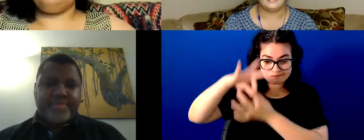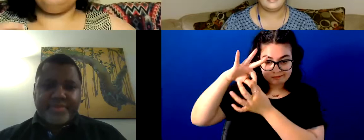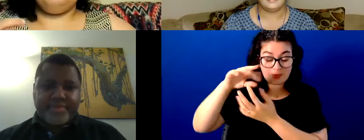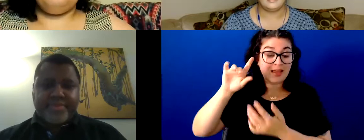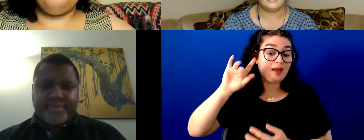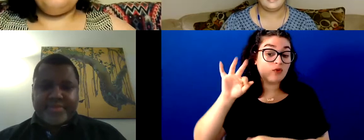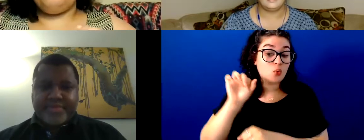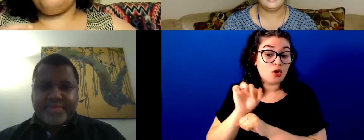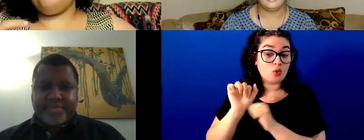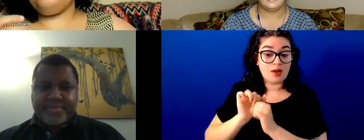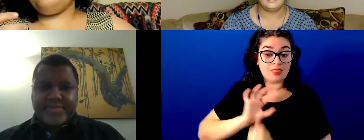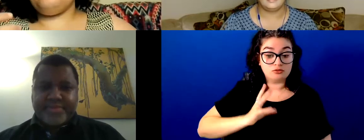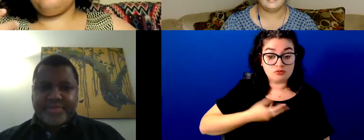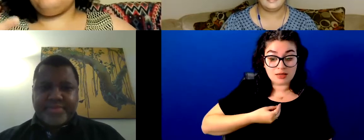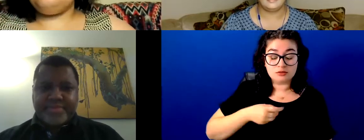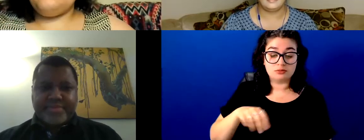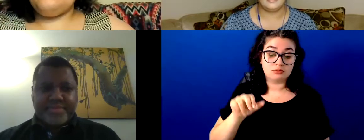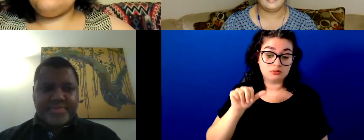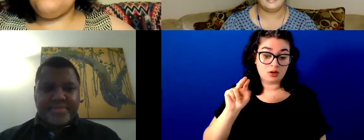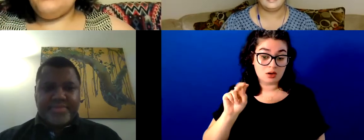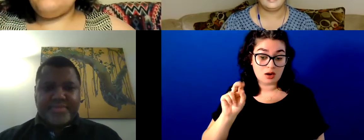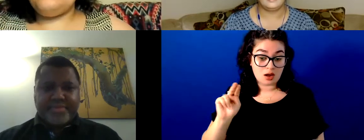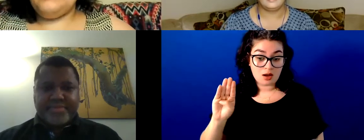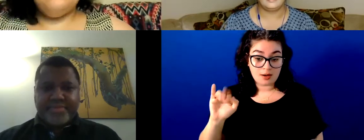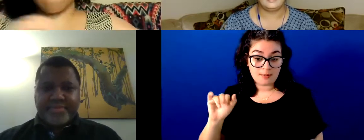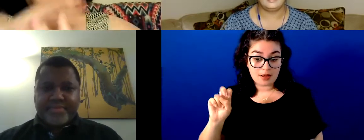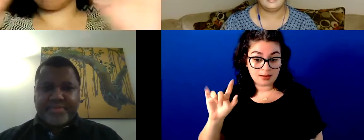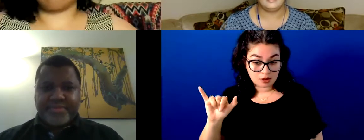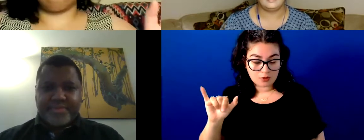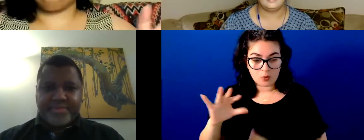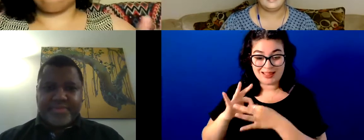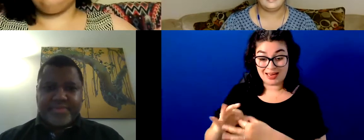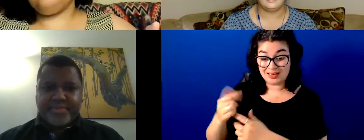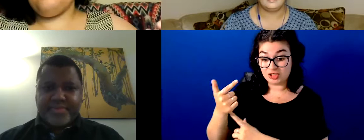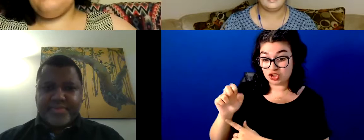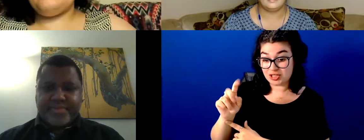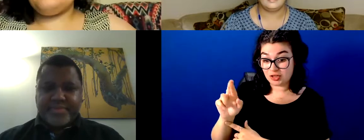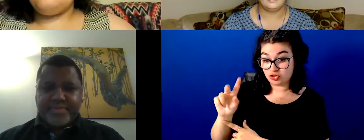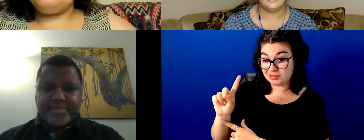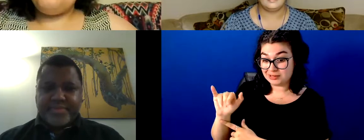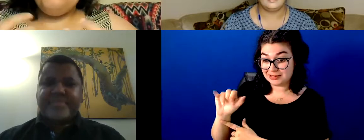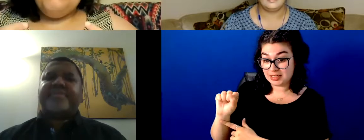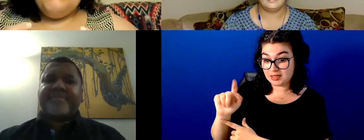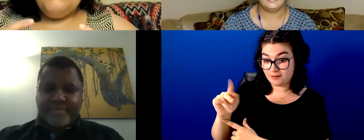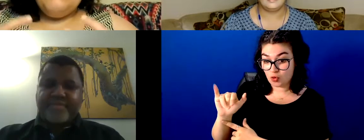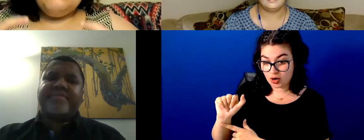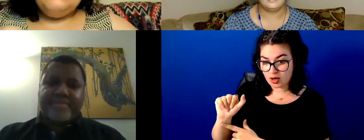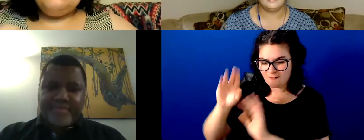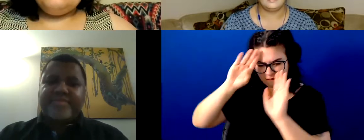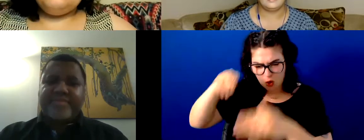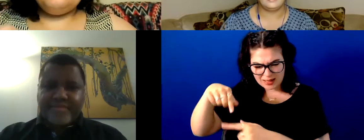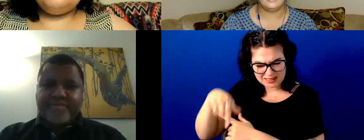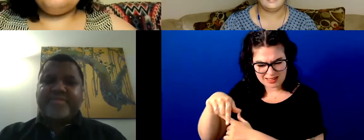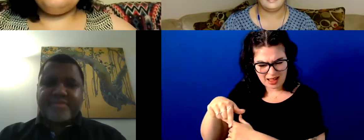trans and non-binary and we look at like gender dysphoria, they're just like, we're just gonna look at the gender dysphoria. And it's like,